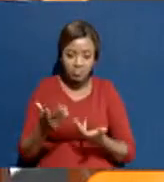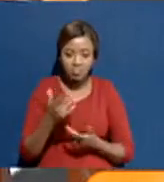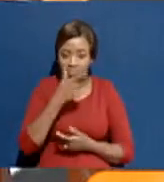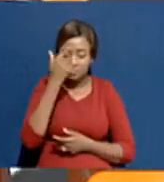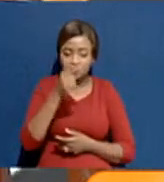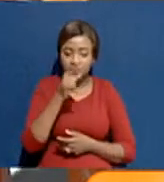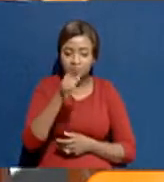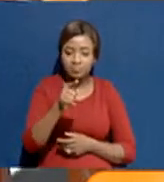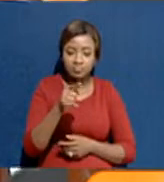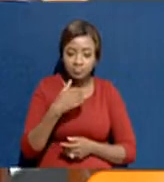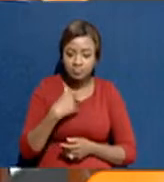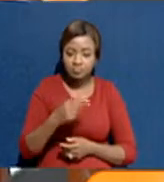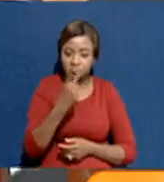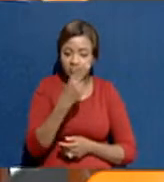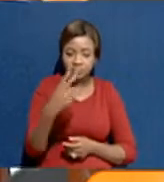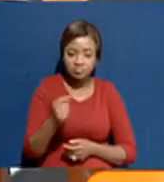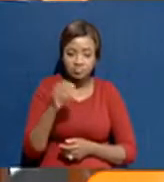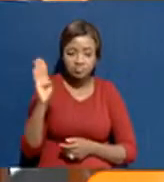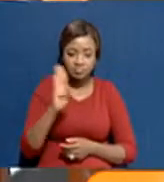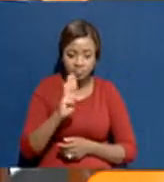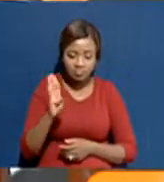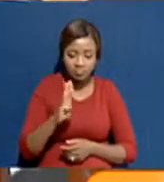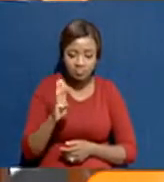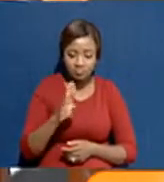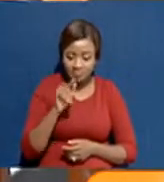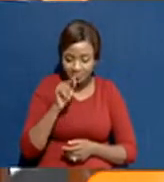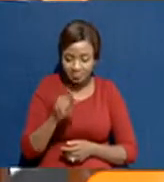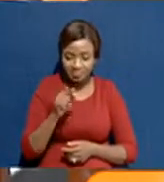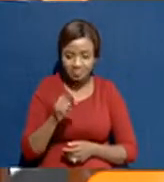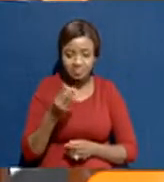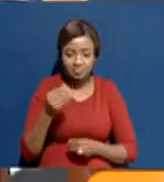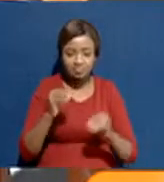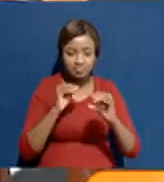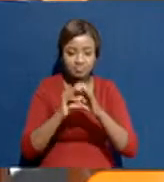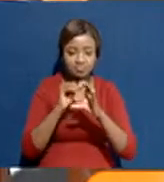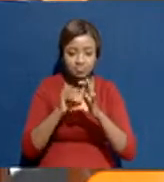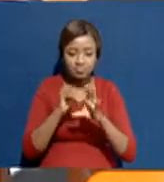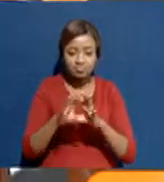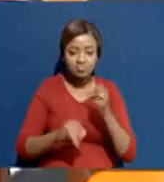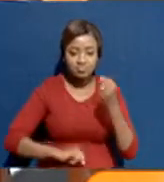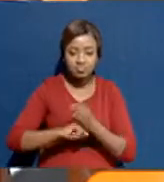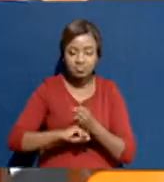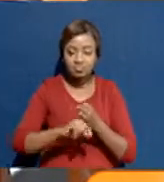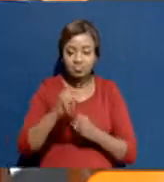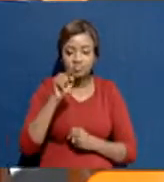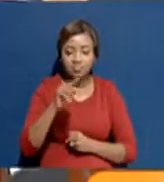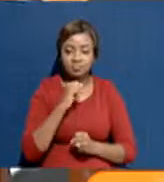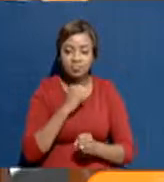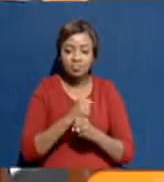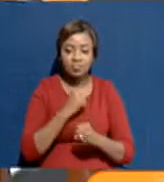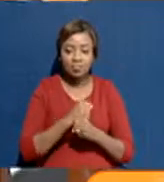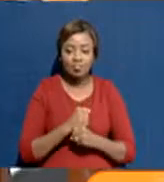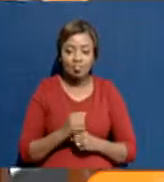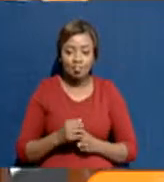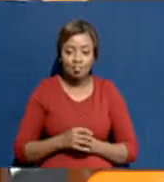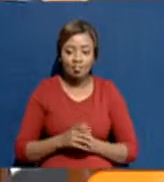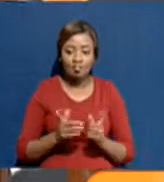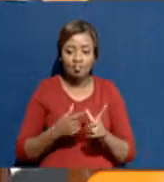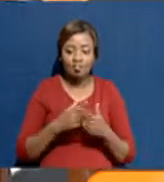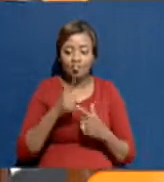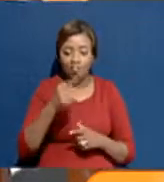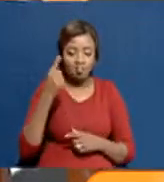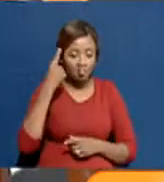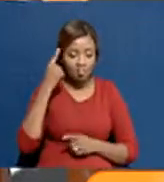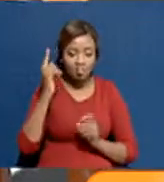are handling 25 billion worth of investments or worth of procurement, that you get, at least you